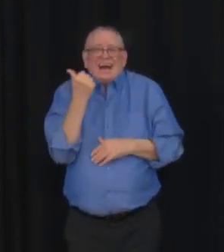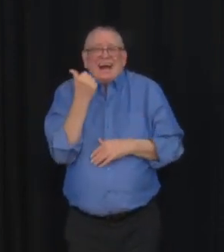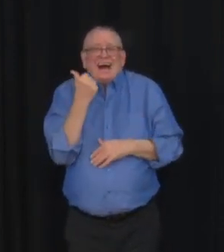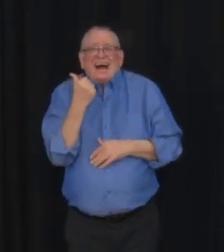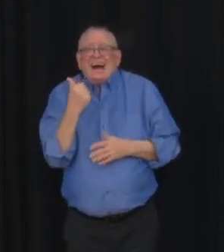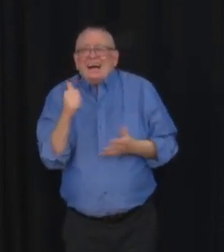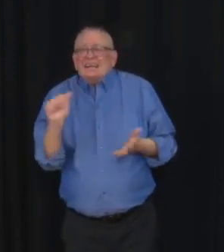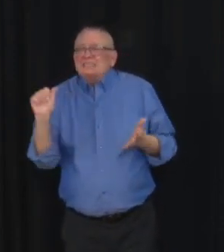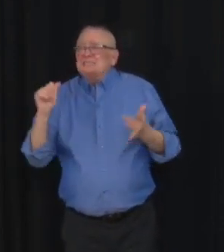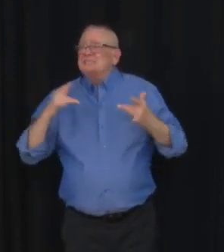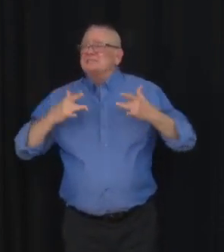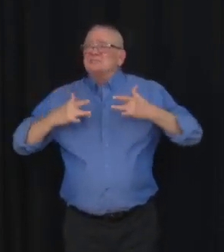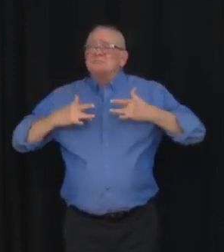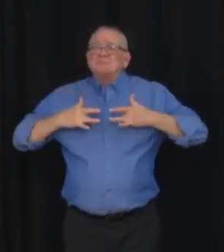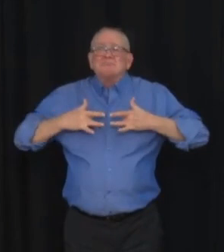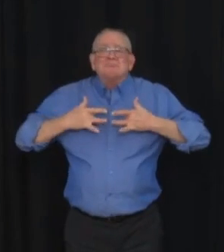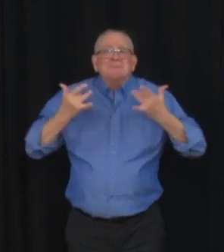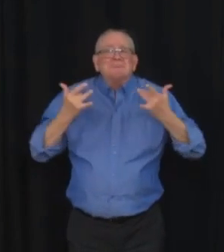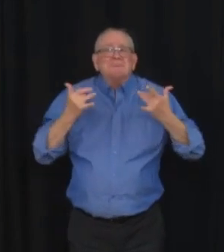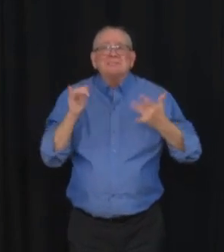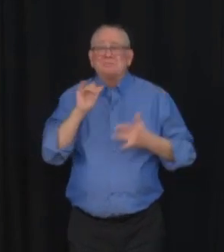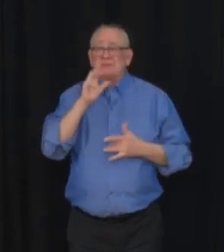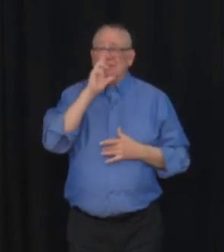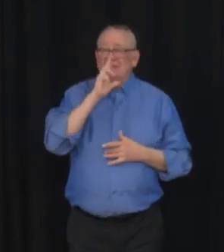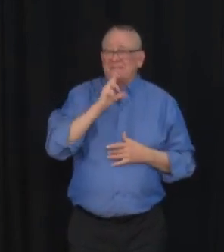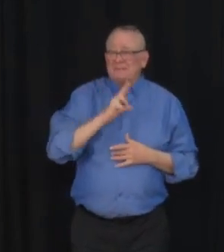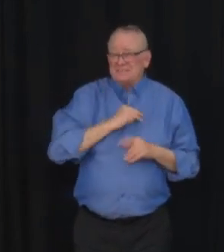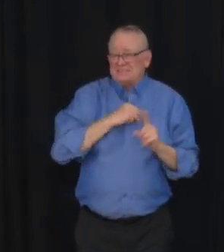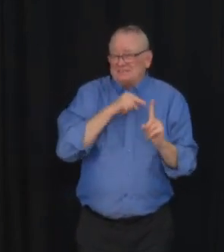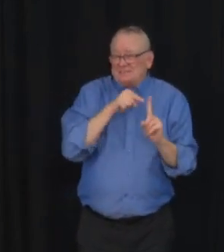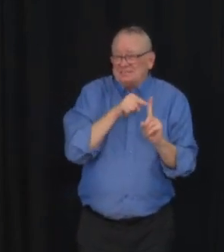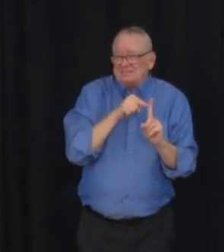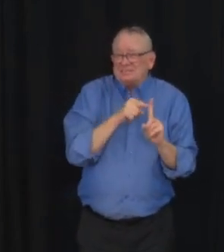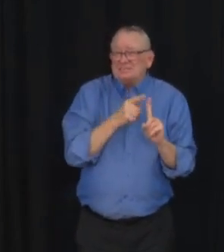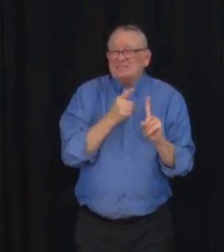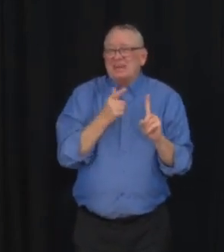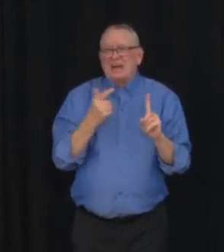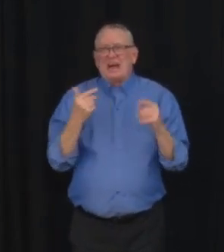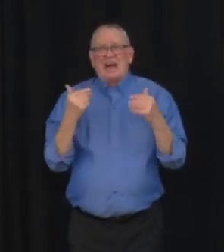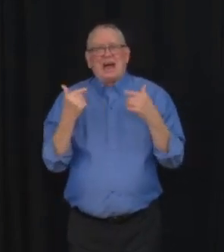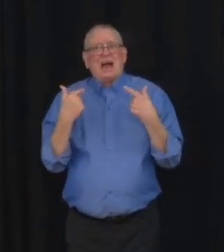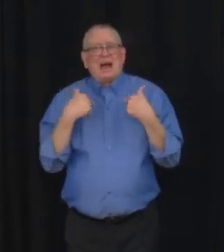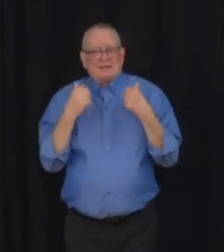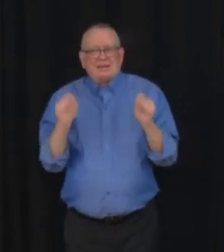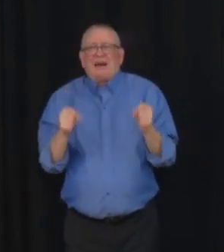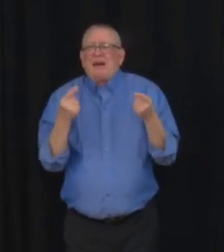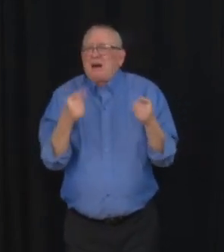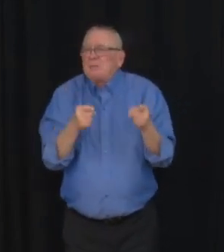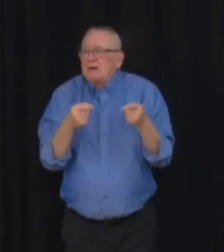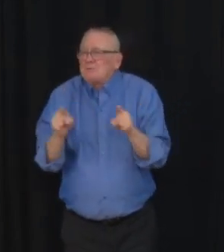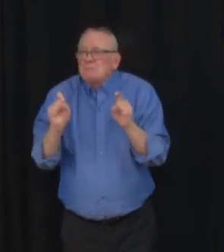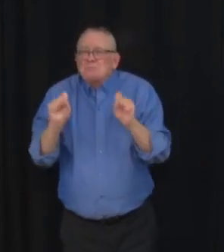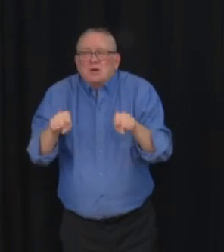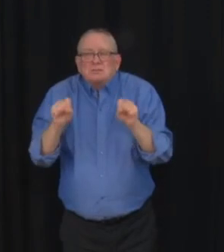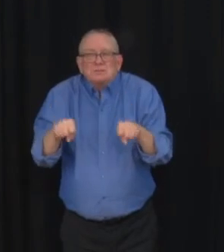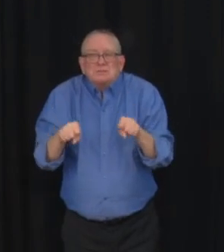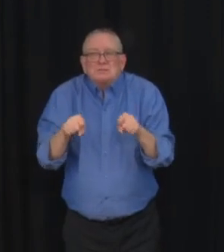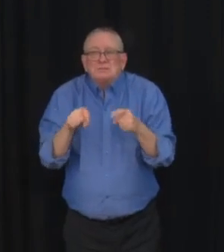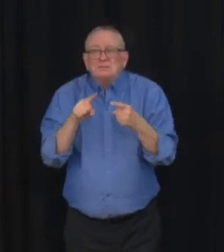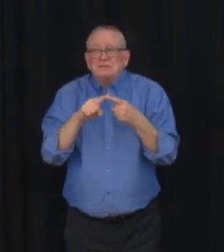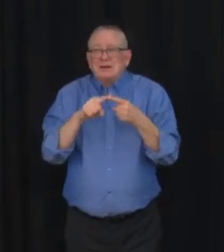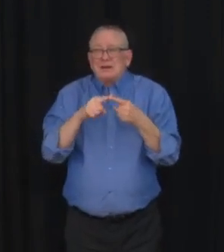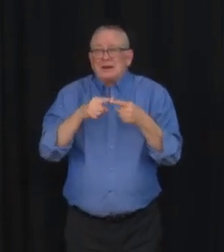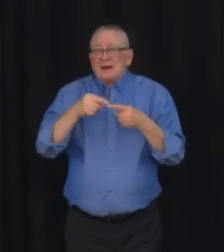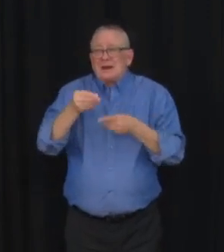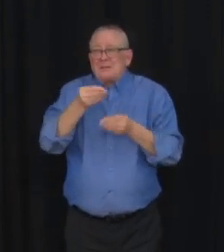Thanksgiving causes 2 kinds of challenges. So the first is the transmission that might occur on that long weekend specifically, and we're definitely